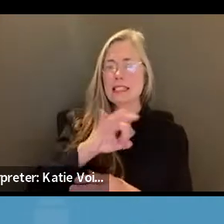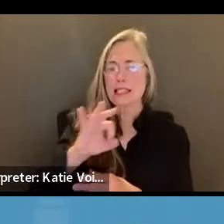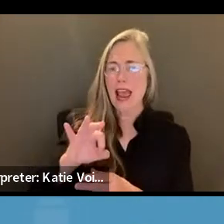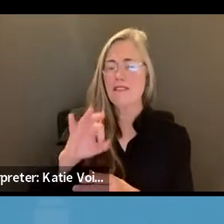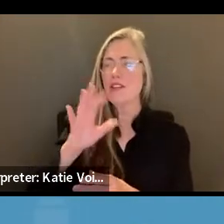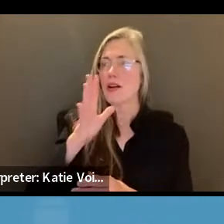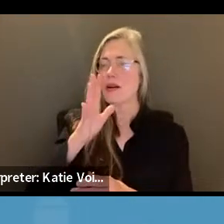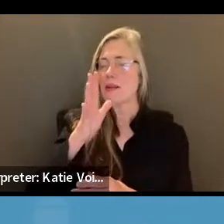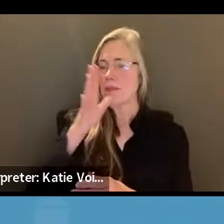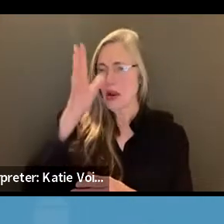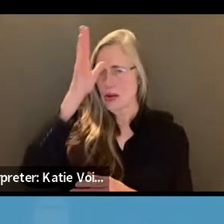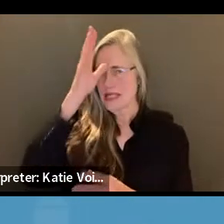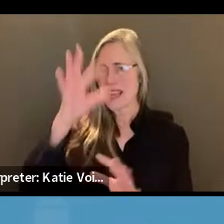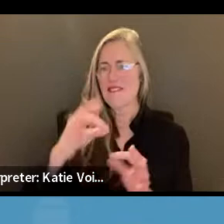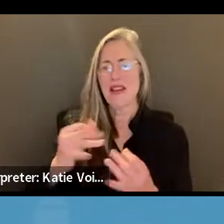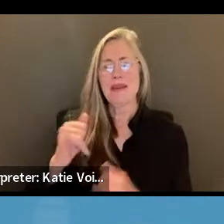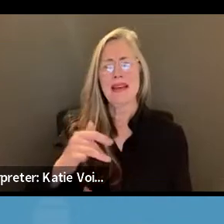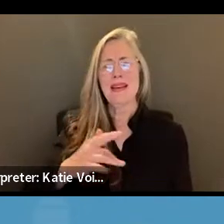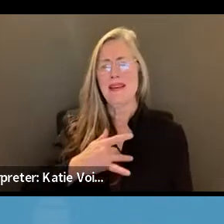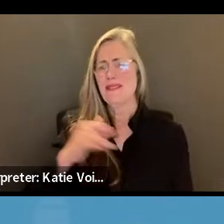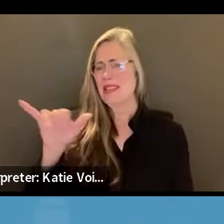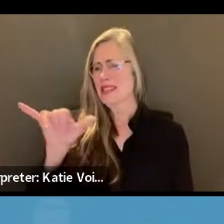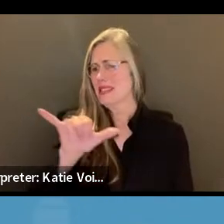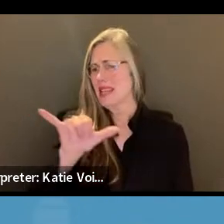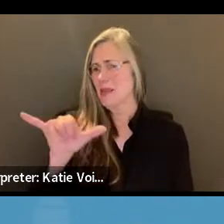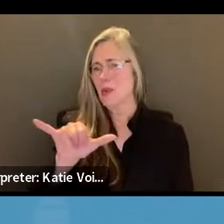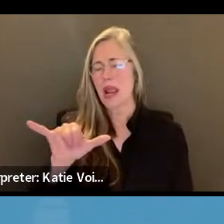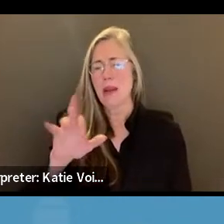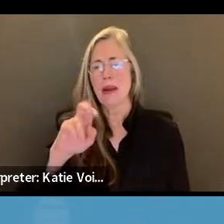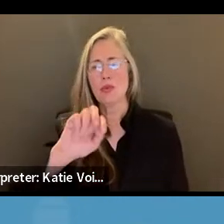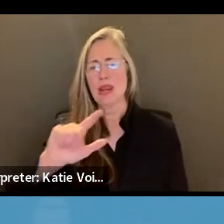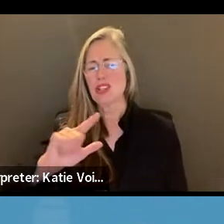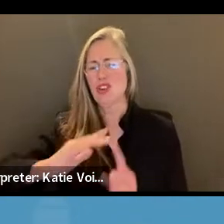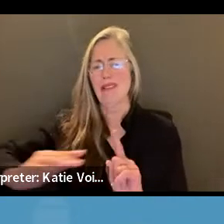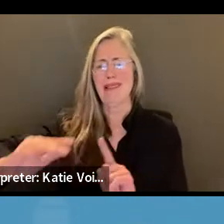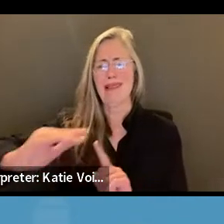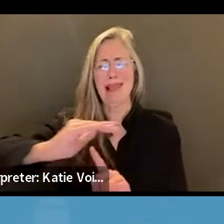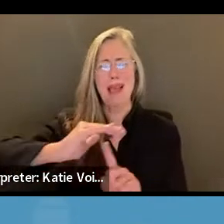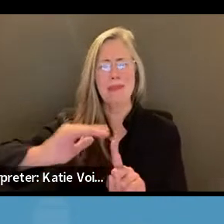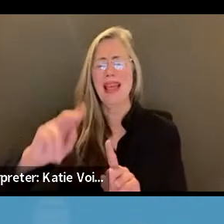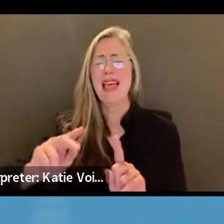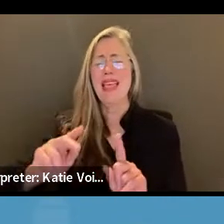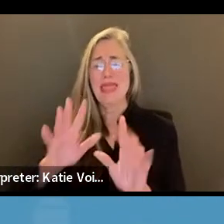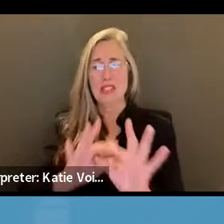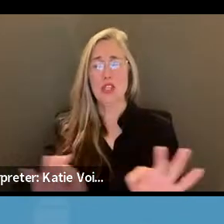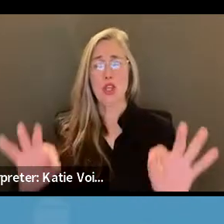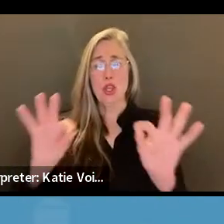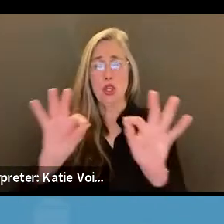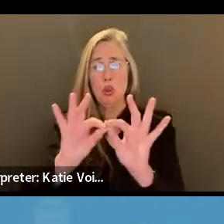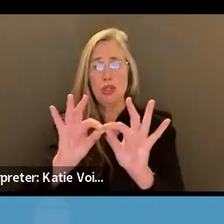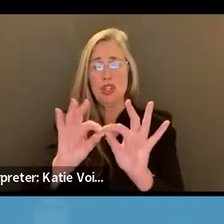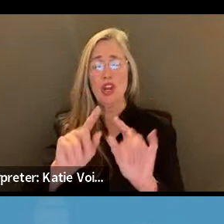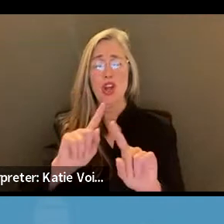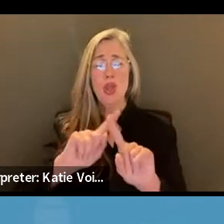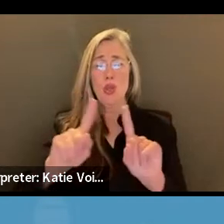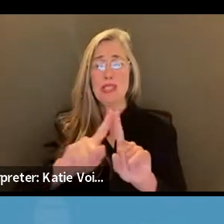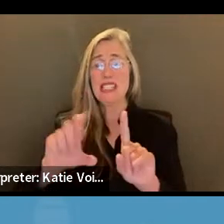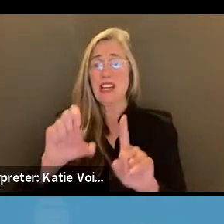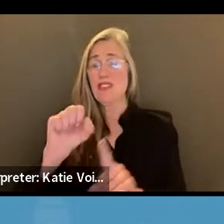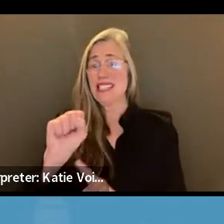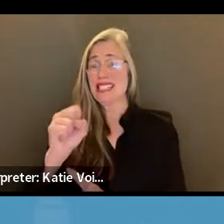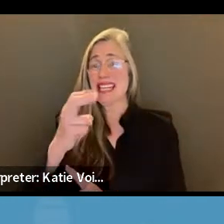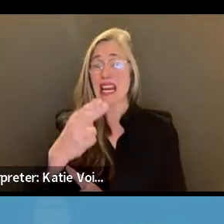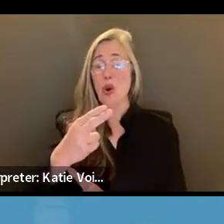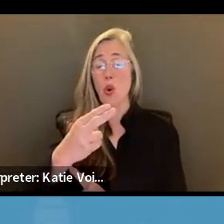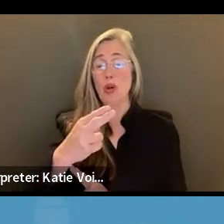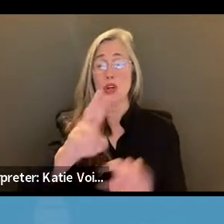parents and families also feeling the same way about the racial climate at our schools. I think that's going to be huge, just connecting those different stakeholder groups and connecting